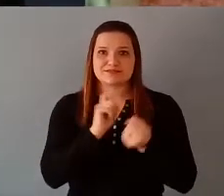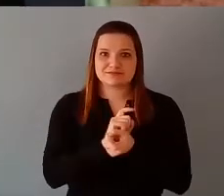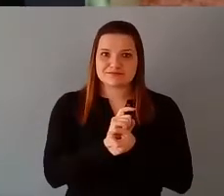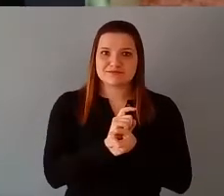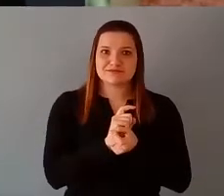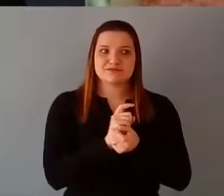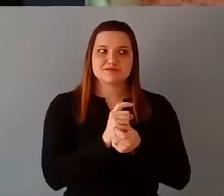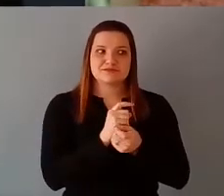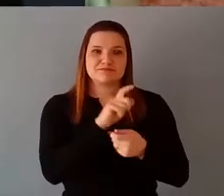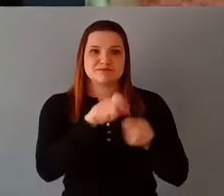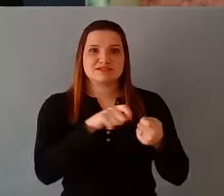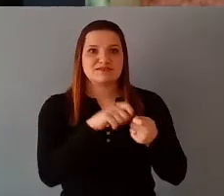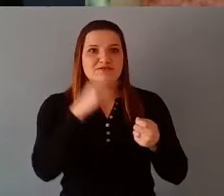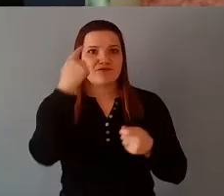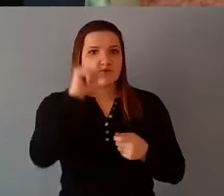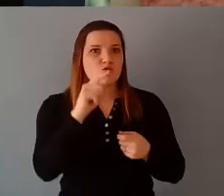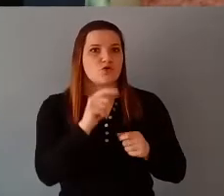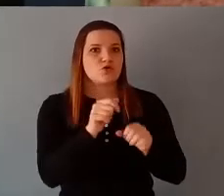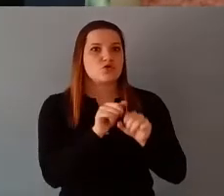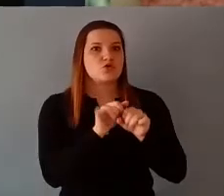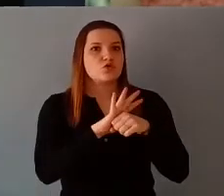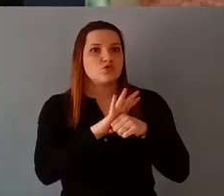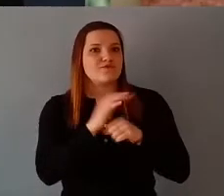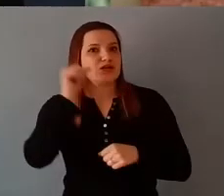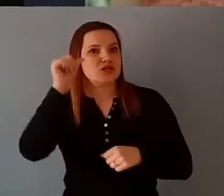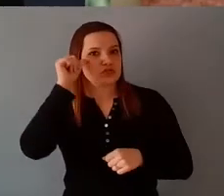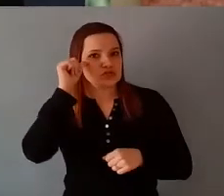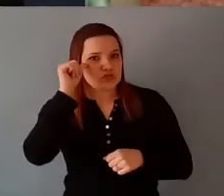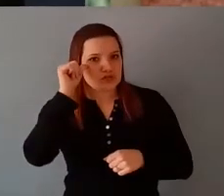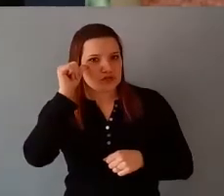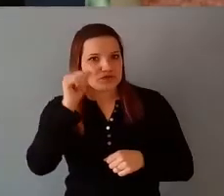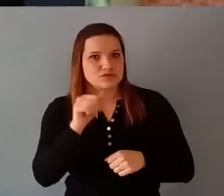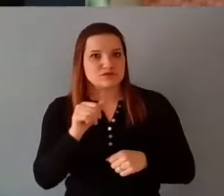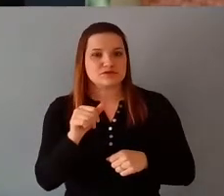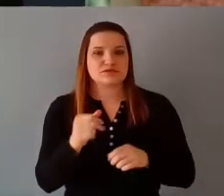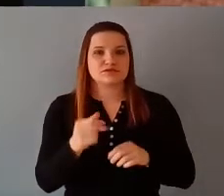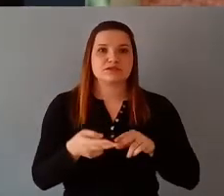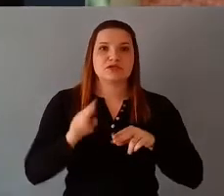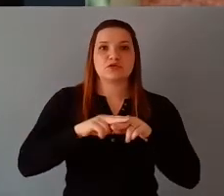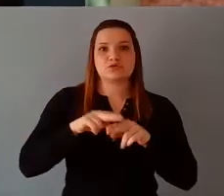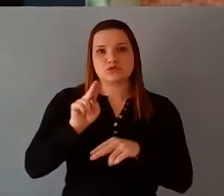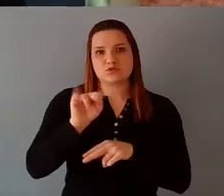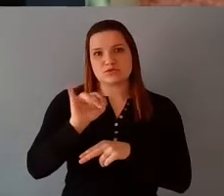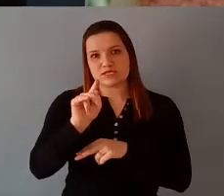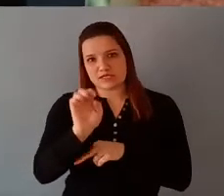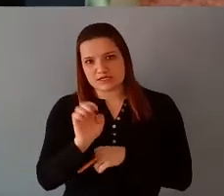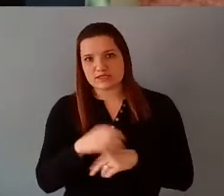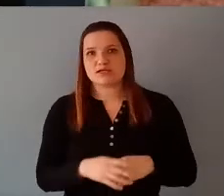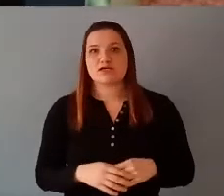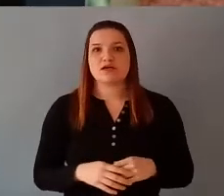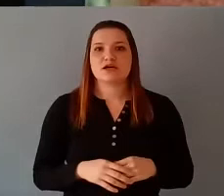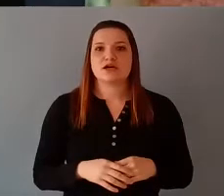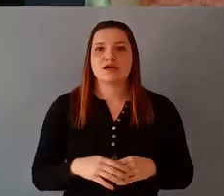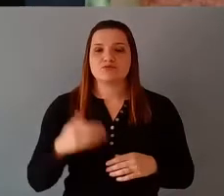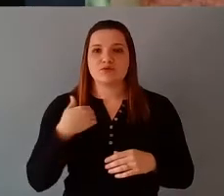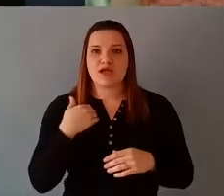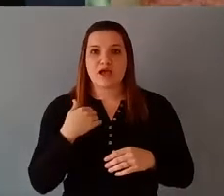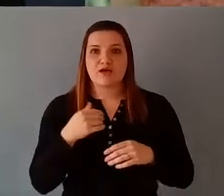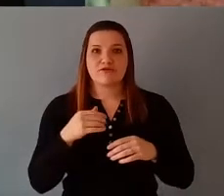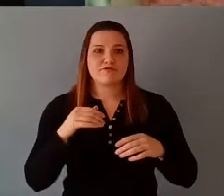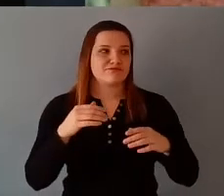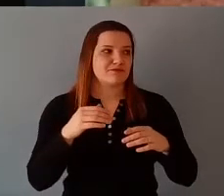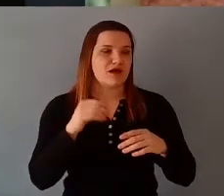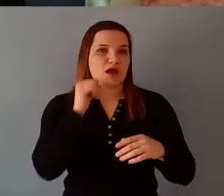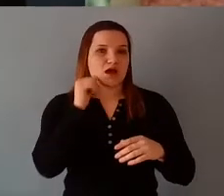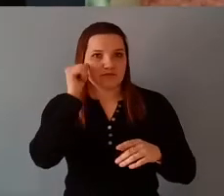COVID adult surge unit now. So we're putting COVID positive adults. Children we're putting on the